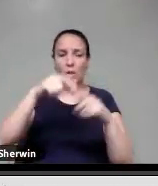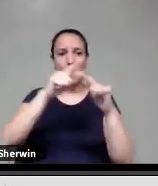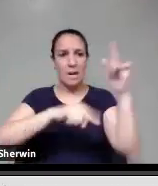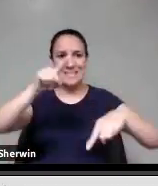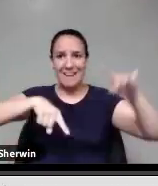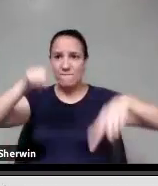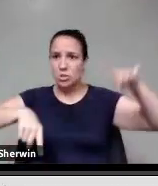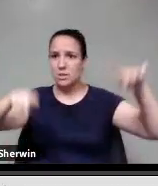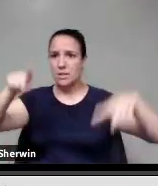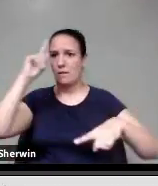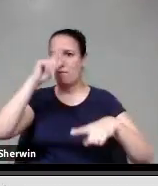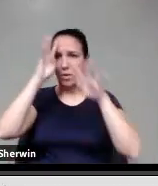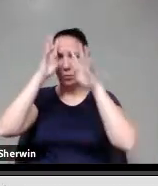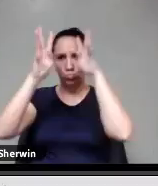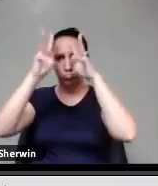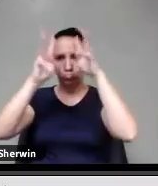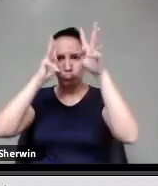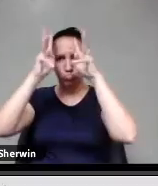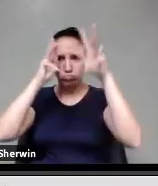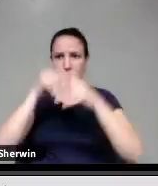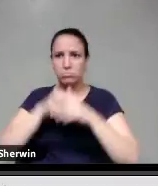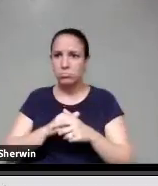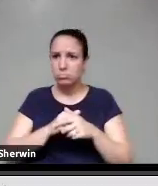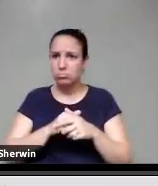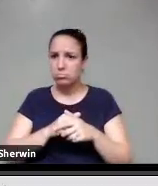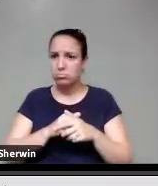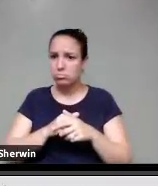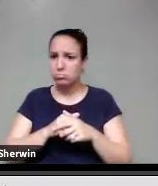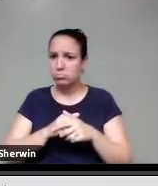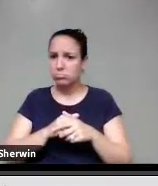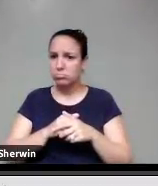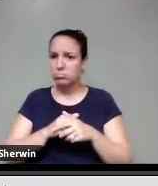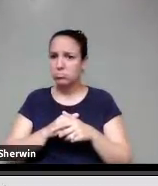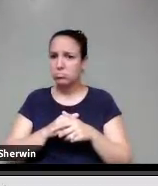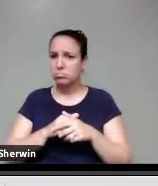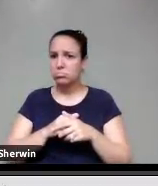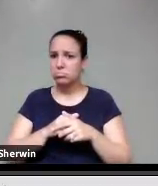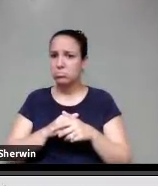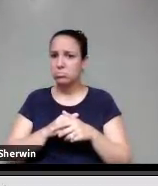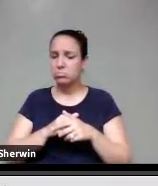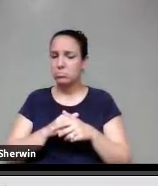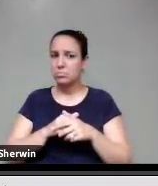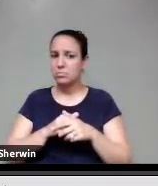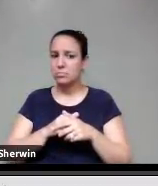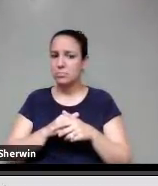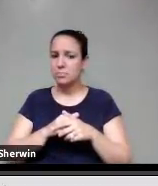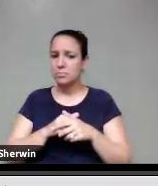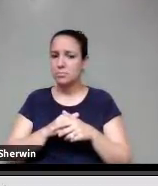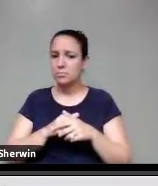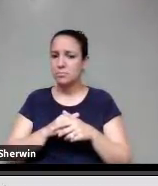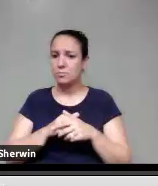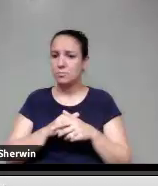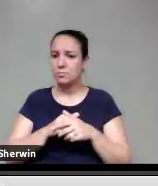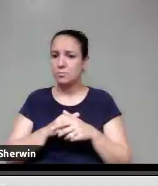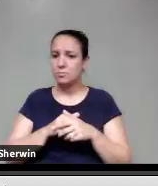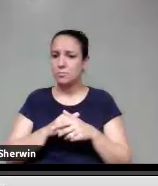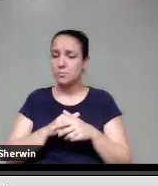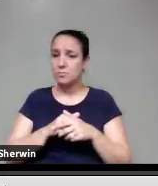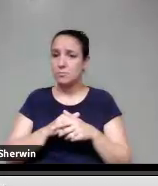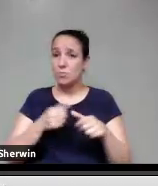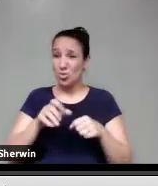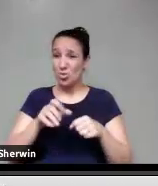brainstorming. Now again, as Lynn commented, you don't make the action of that lengthy